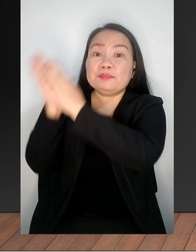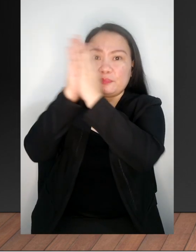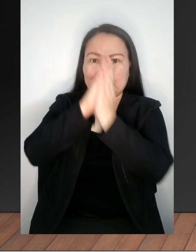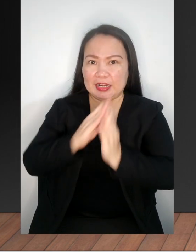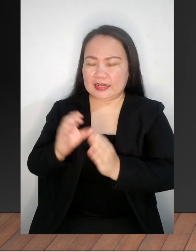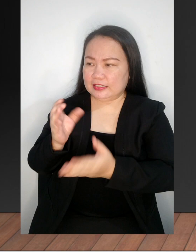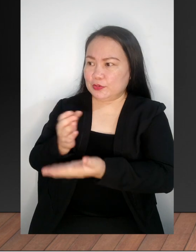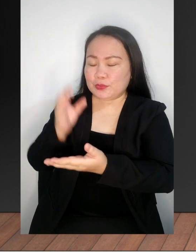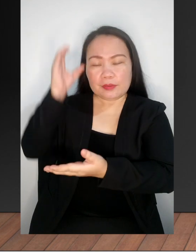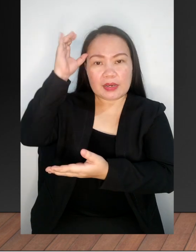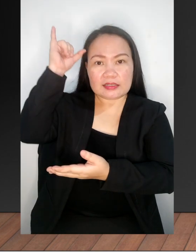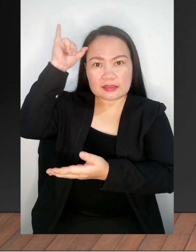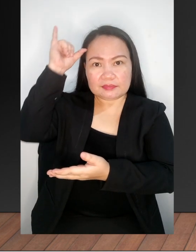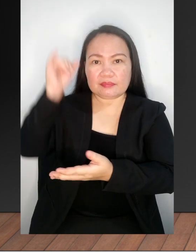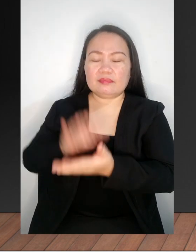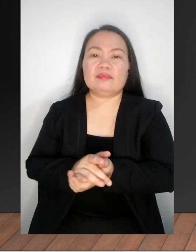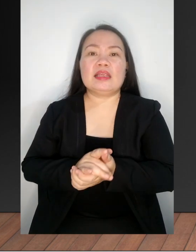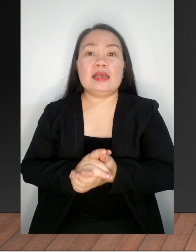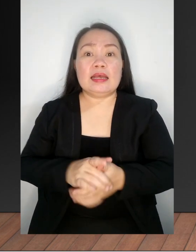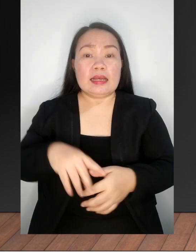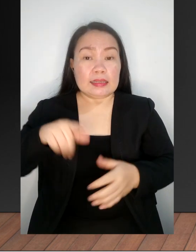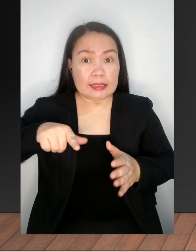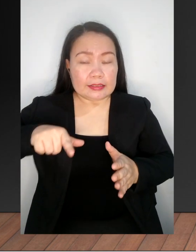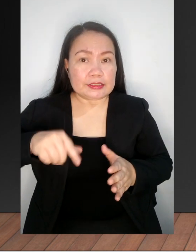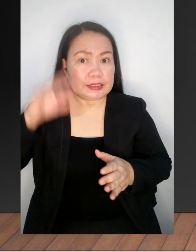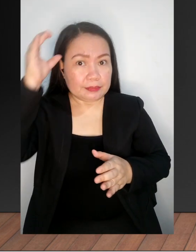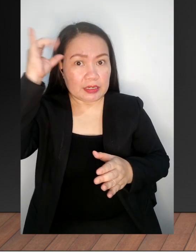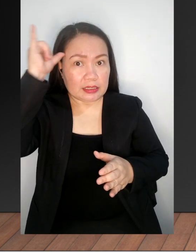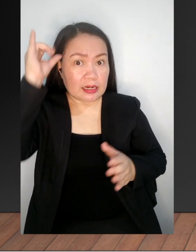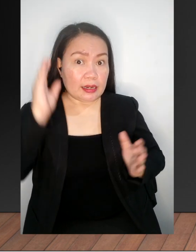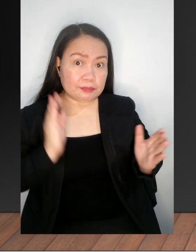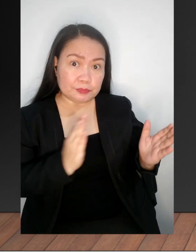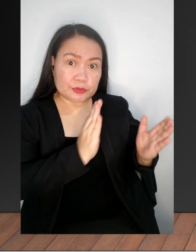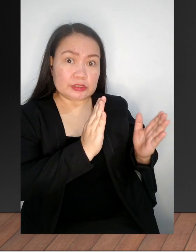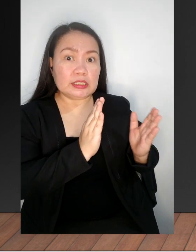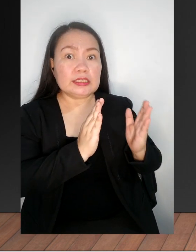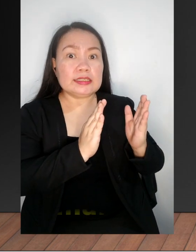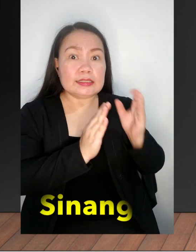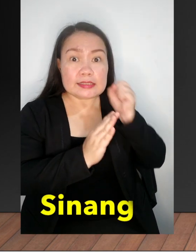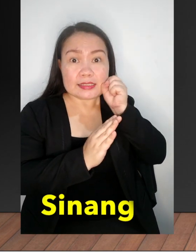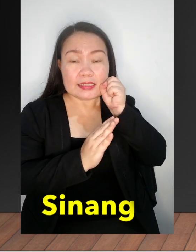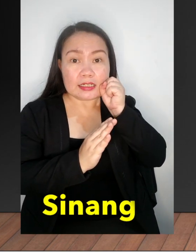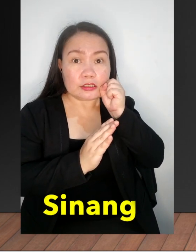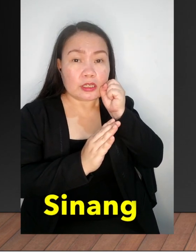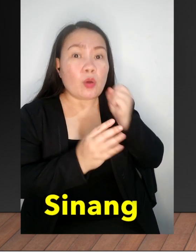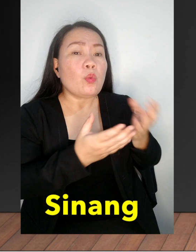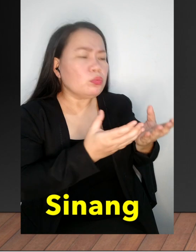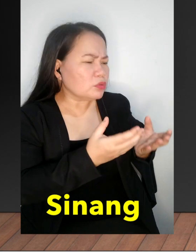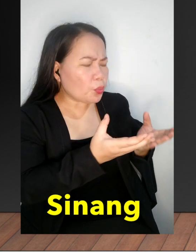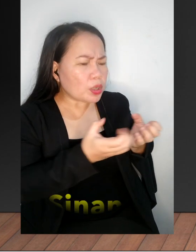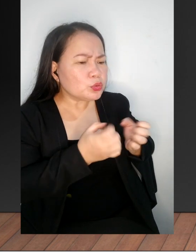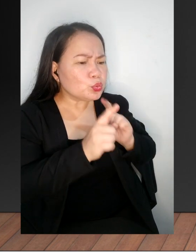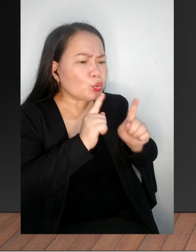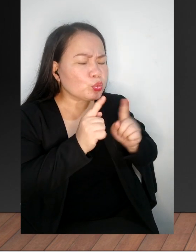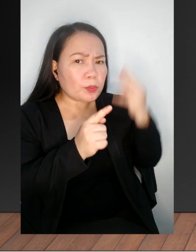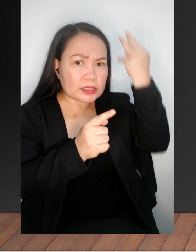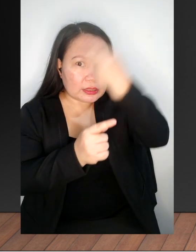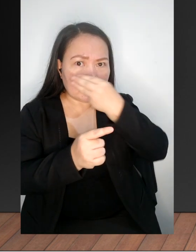praised the young men. After a while, Ibarra approached Sinang to talk to Maria Clara.